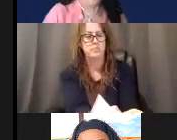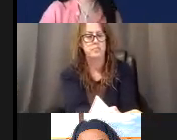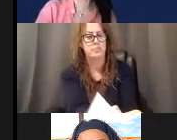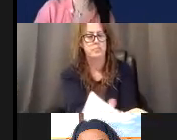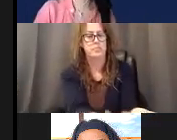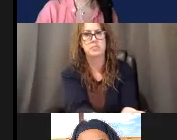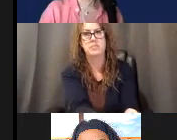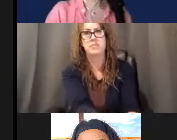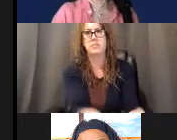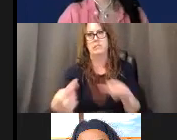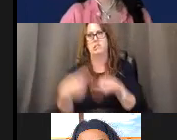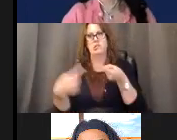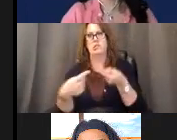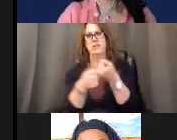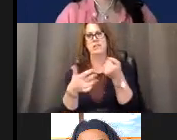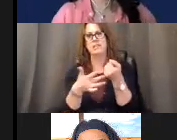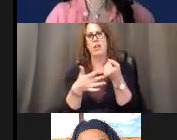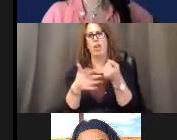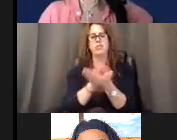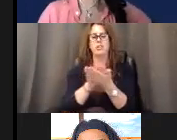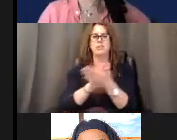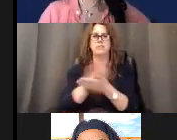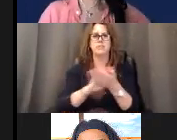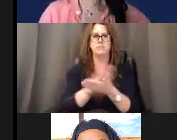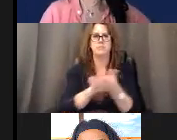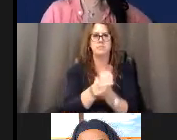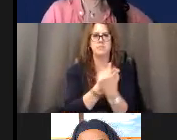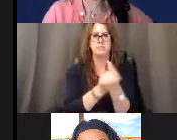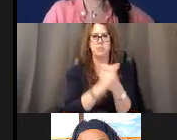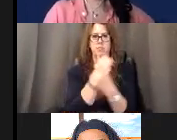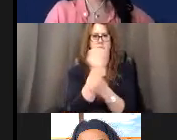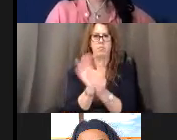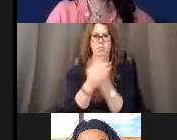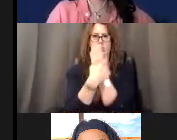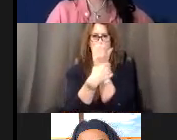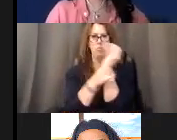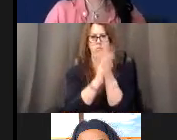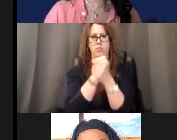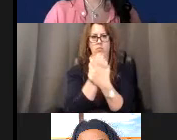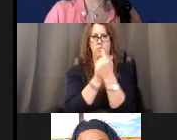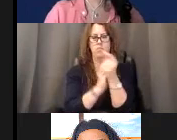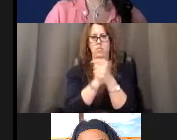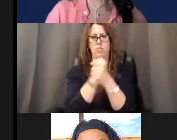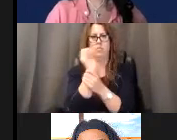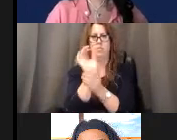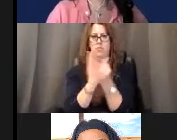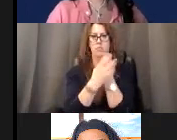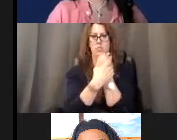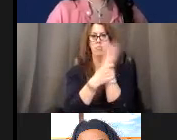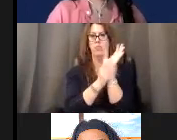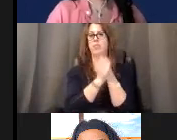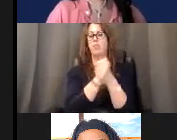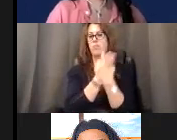good. You're good. We don't need to surprise y'all. No, and so this is one of the ways we describe our work,